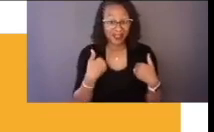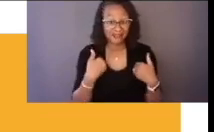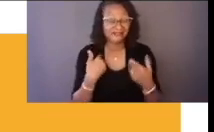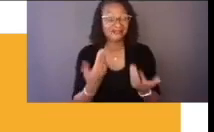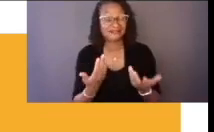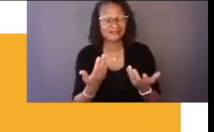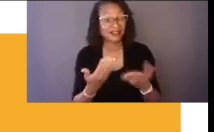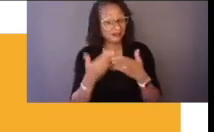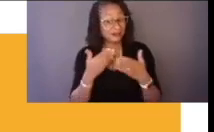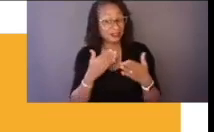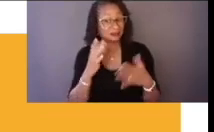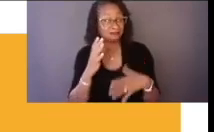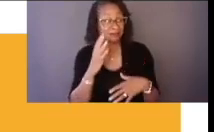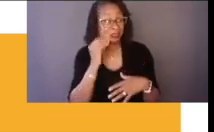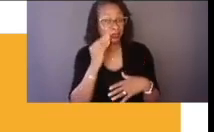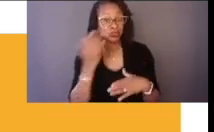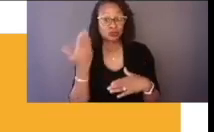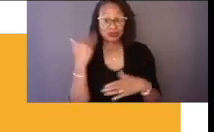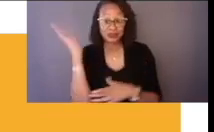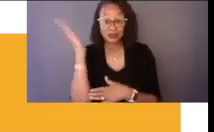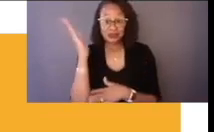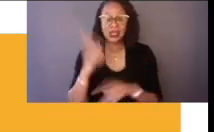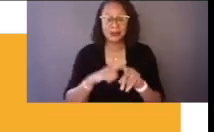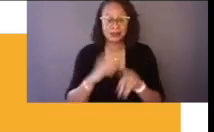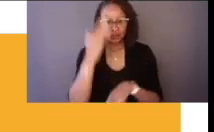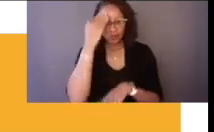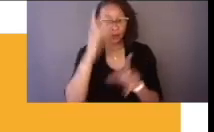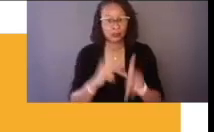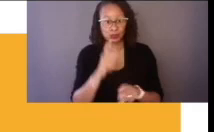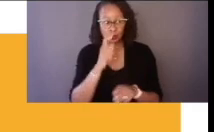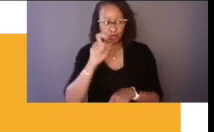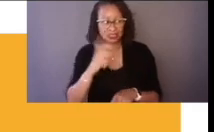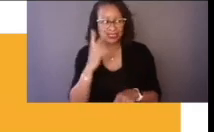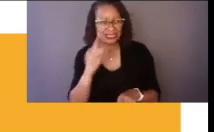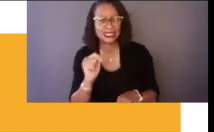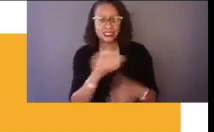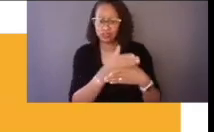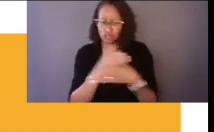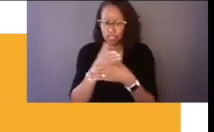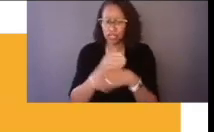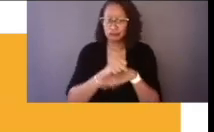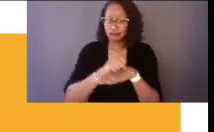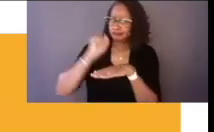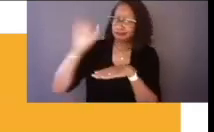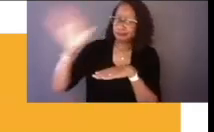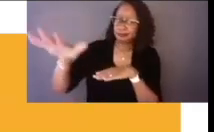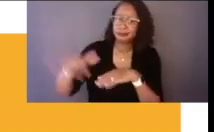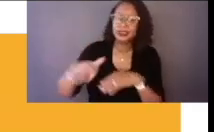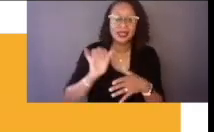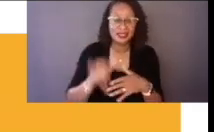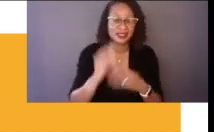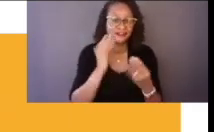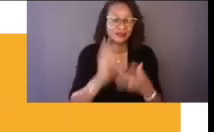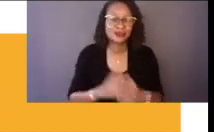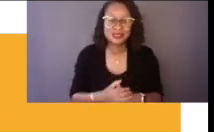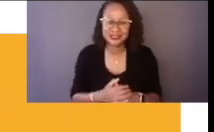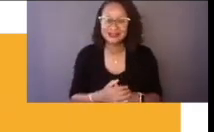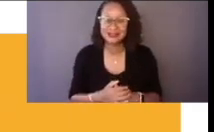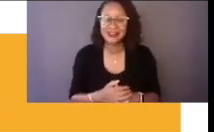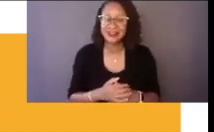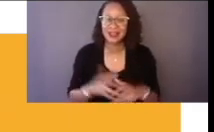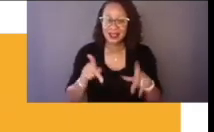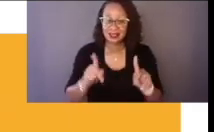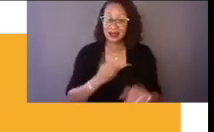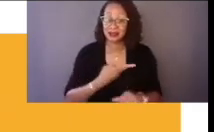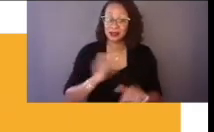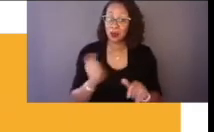at the previous ones, but you know someone who should see this material, send it to them. Let us all